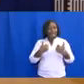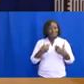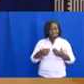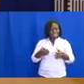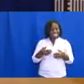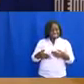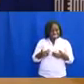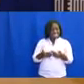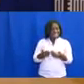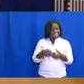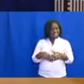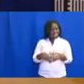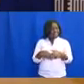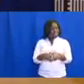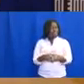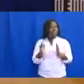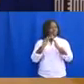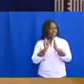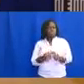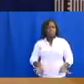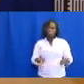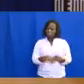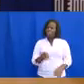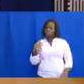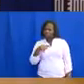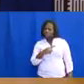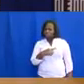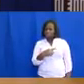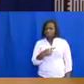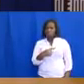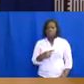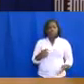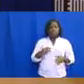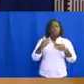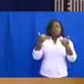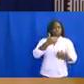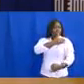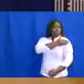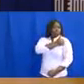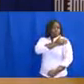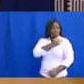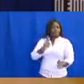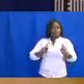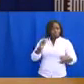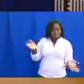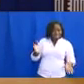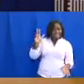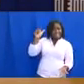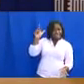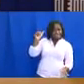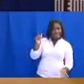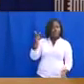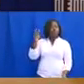restrictions. It is important for me to remind residents of the great Accra and Ashanti